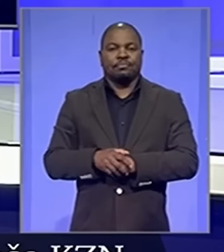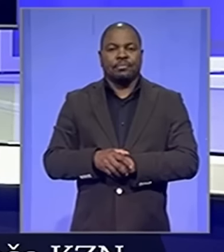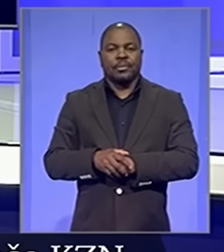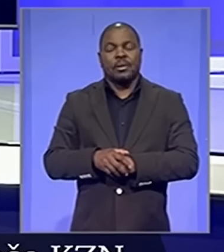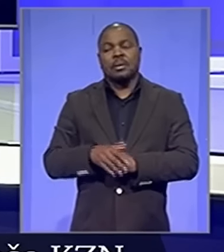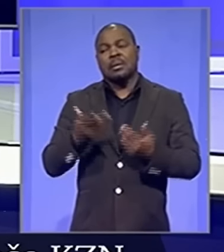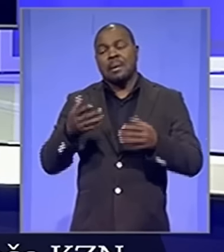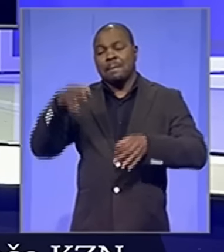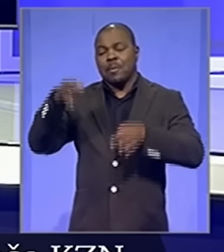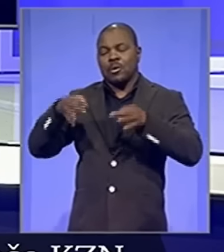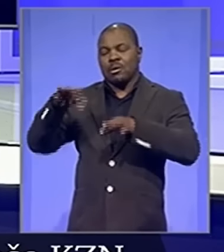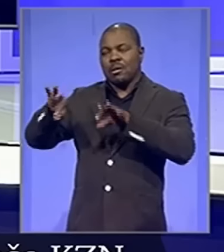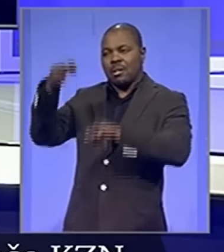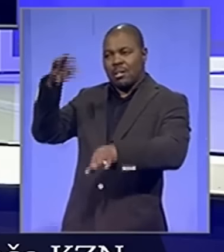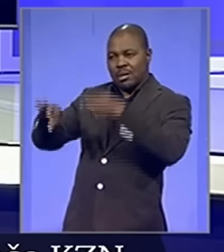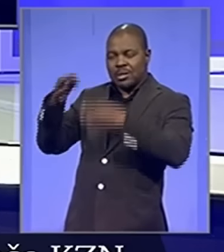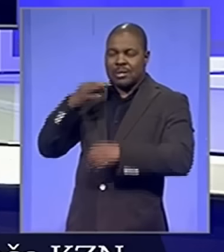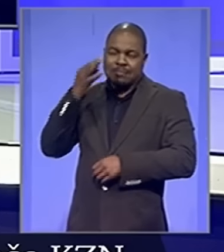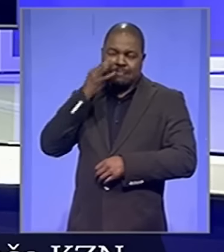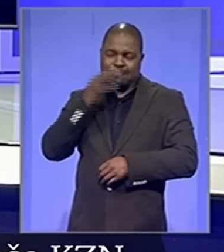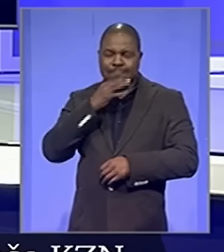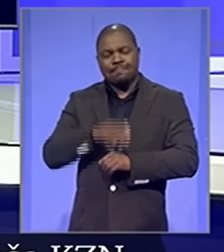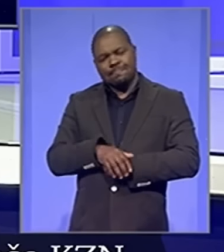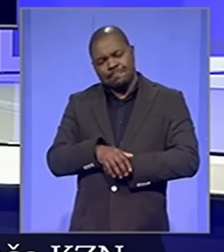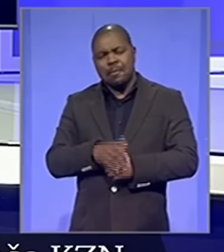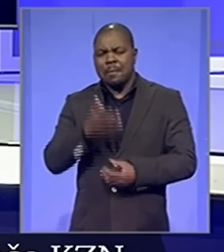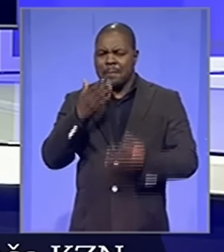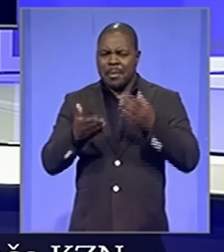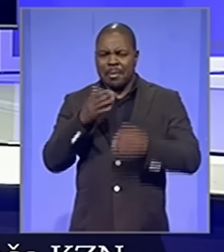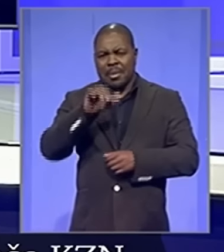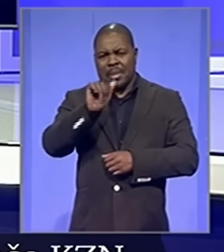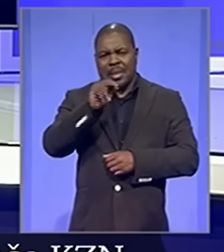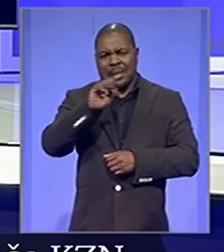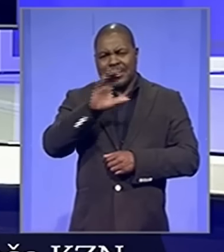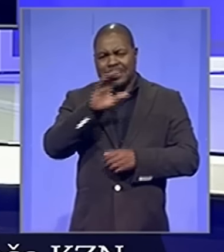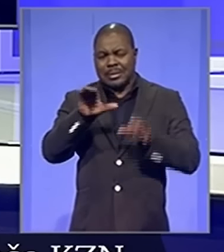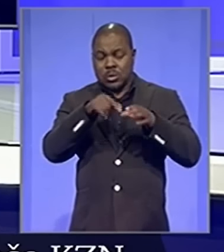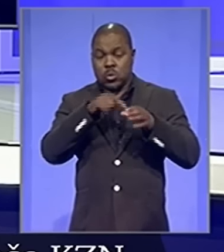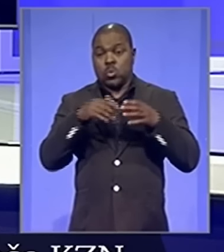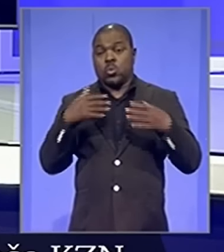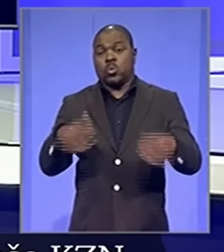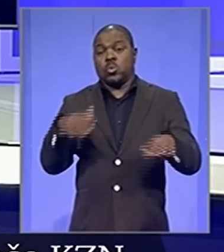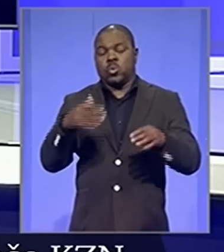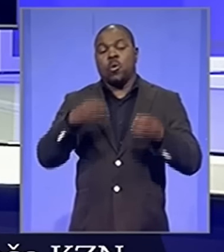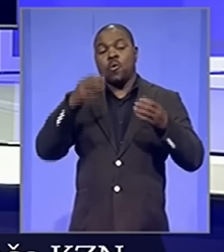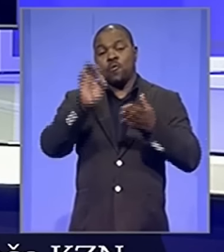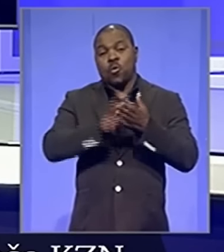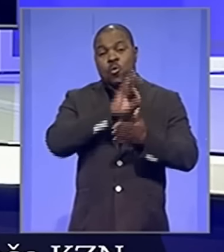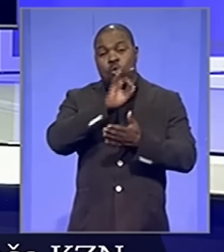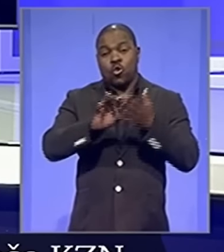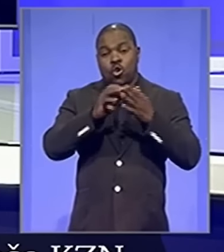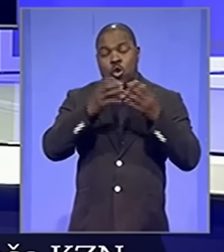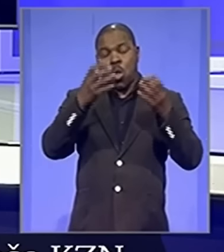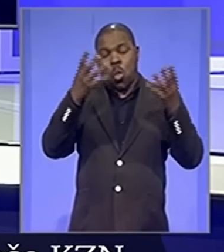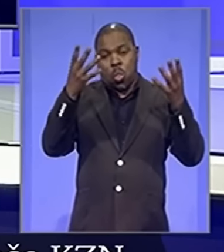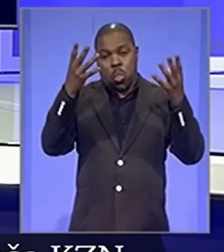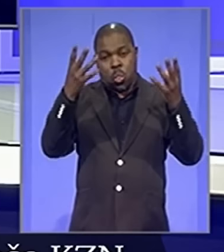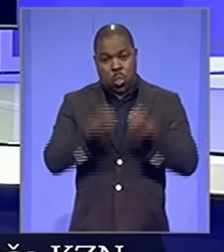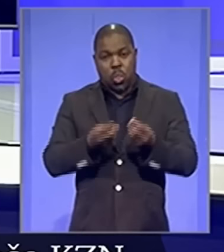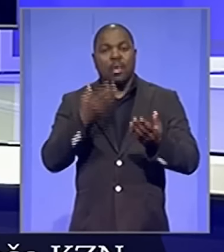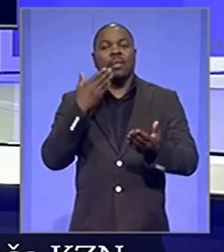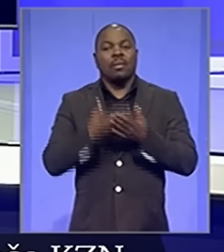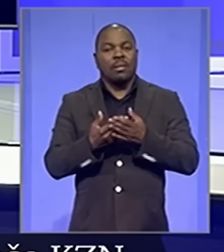ba sekaseki ba bangwe ba akanya gore mokgatlo o bušago o ka ba kotseng ya go lahlegelwa ke bakgethi ba bantši le